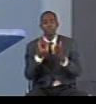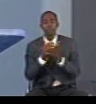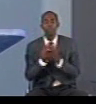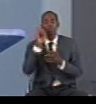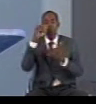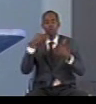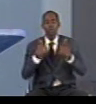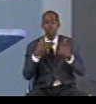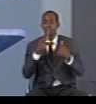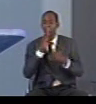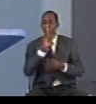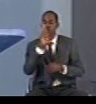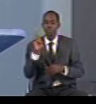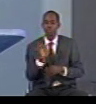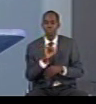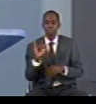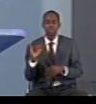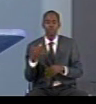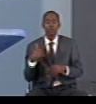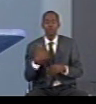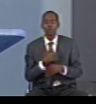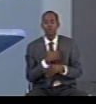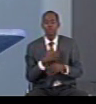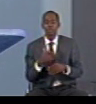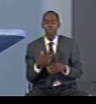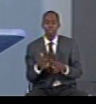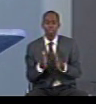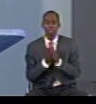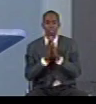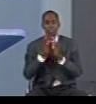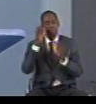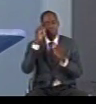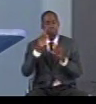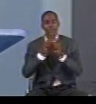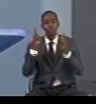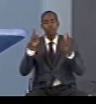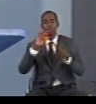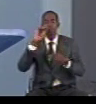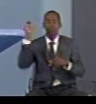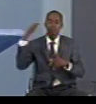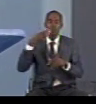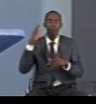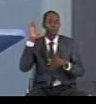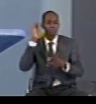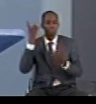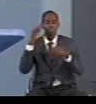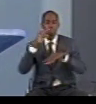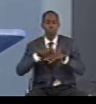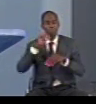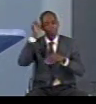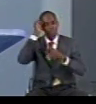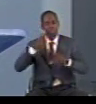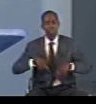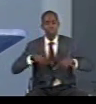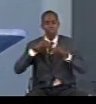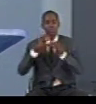using. We ask that great grace and greater unction will prevail upon his life in Jesus'